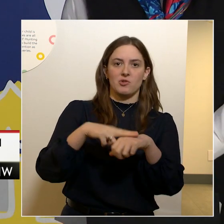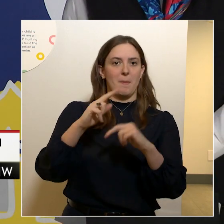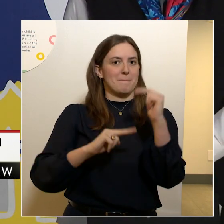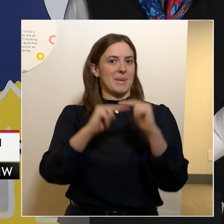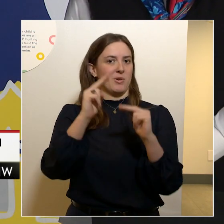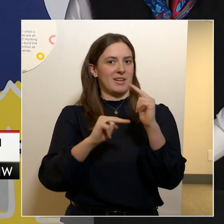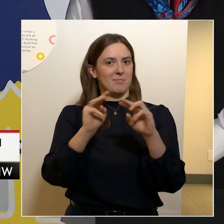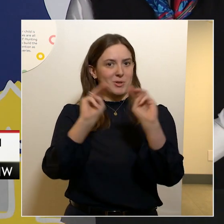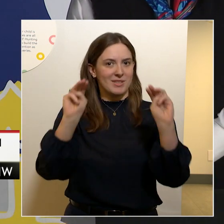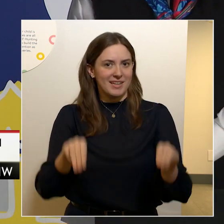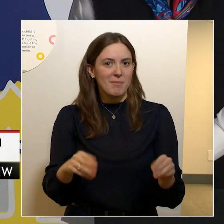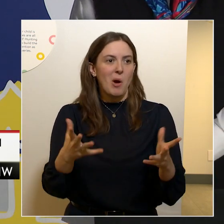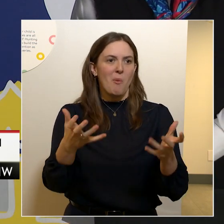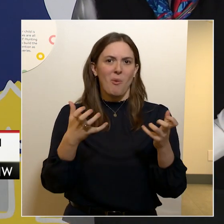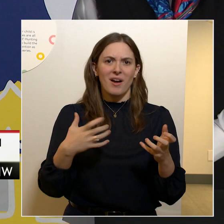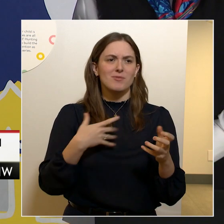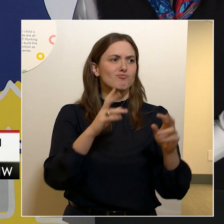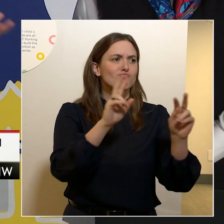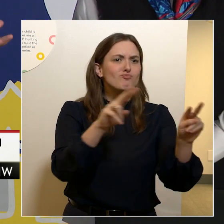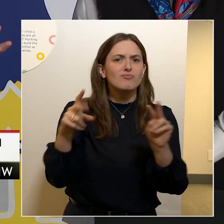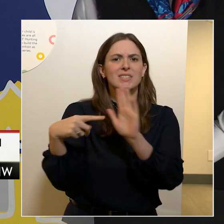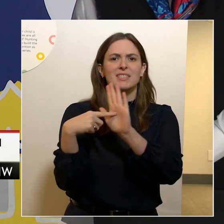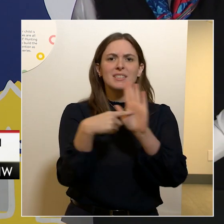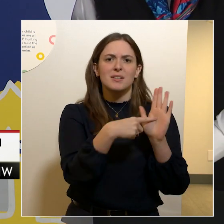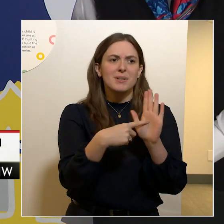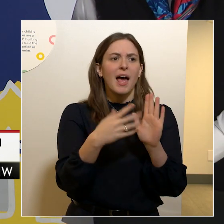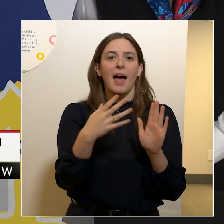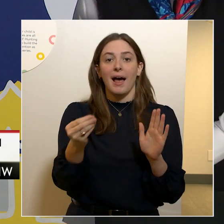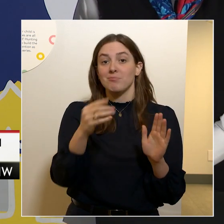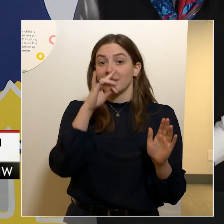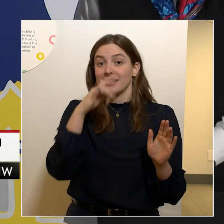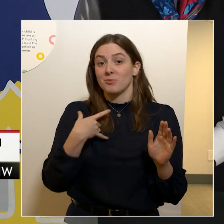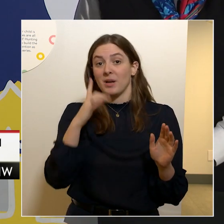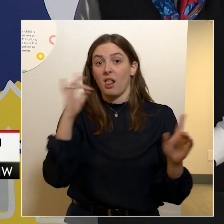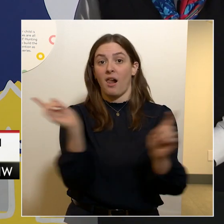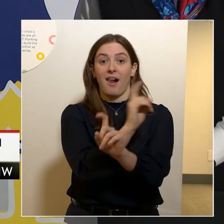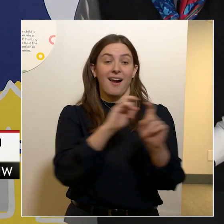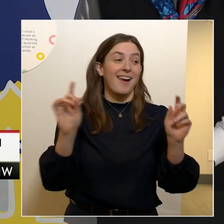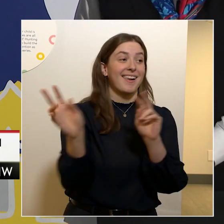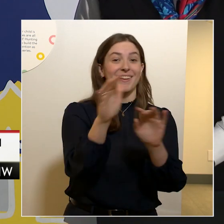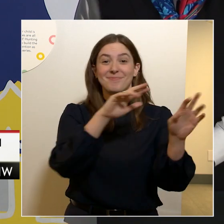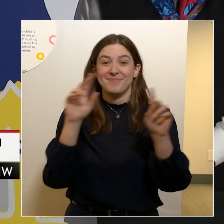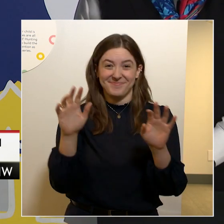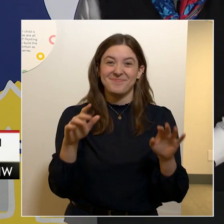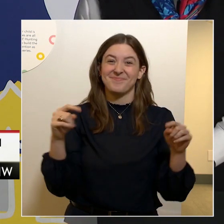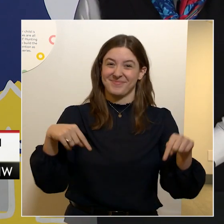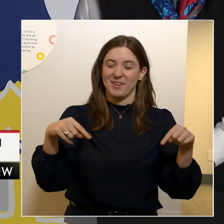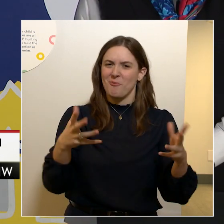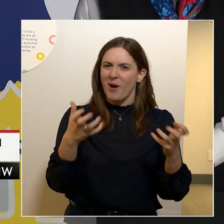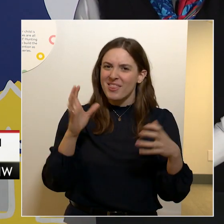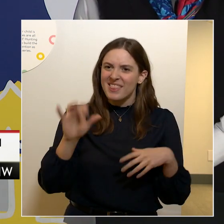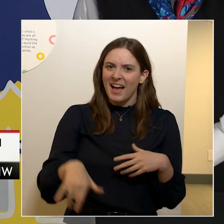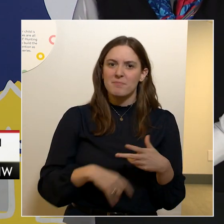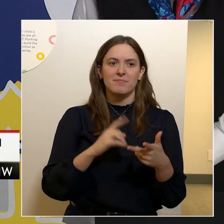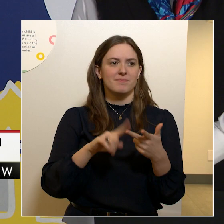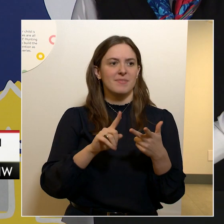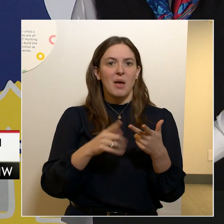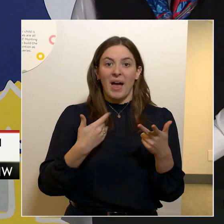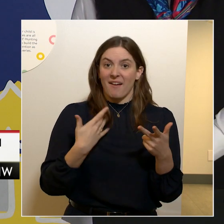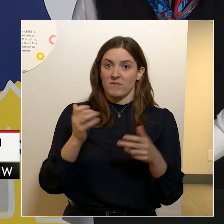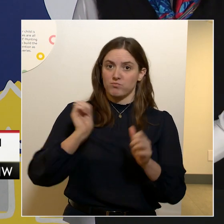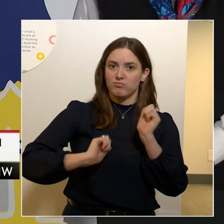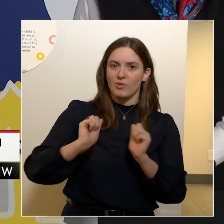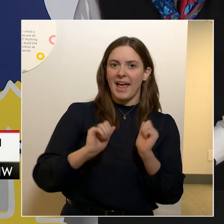around the Great Court. We want people to go see Annie at the National Theater, which, by the way, in 5 years is going to be hitting its